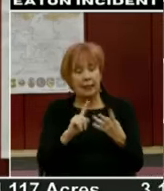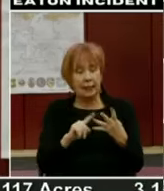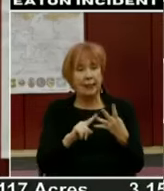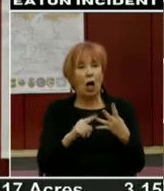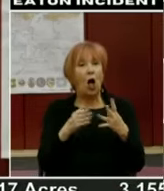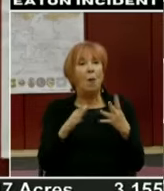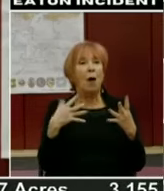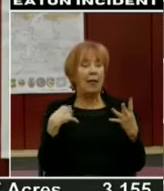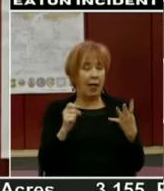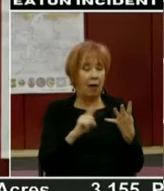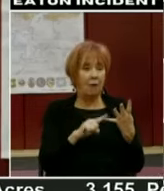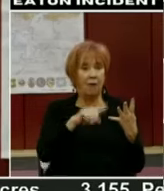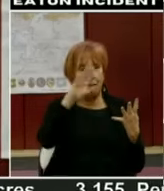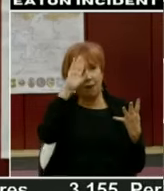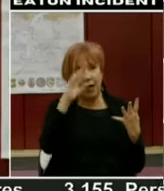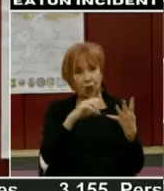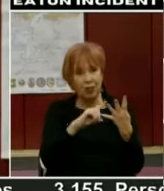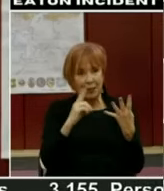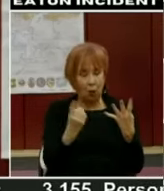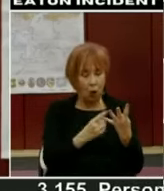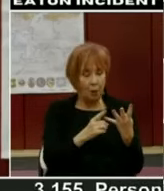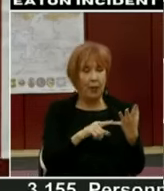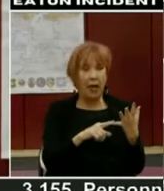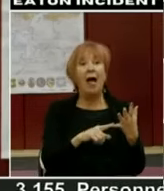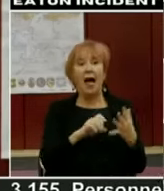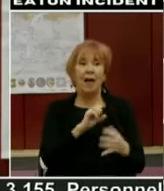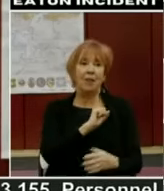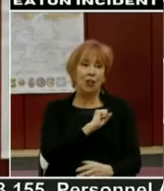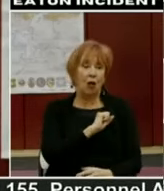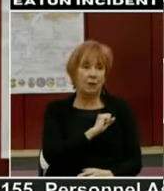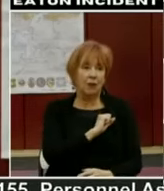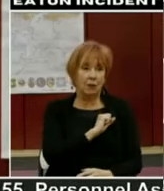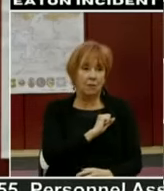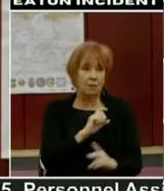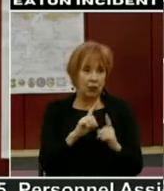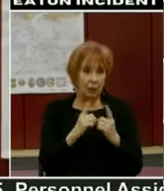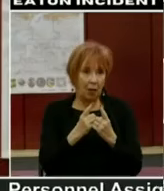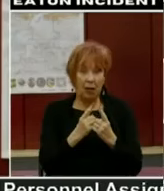the Fire Department, and of course the Sheriff's Department. And we